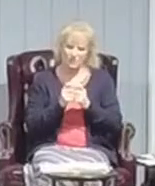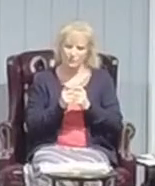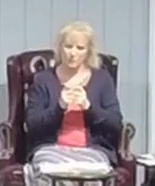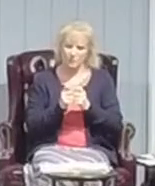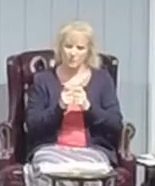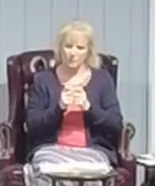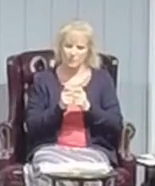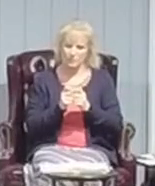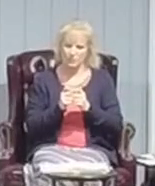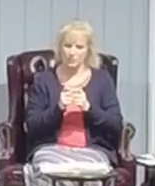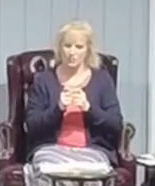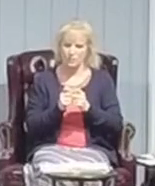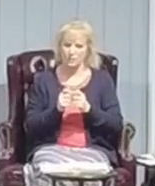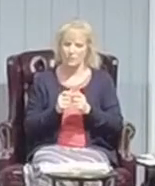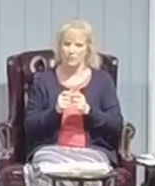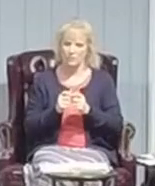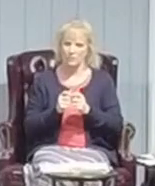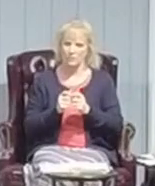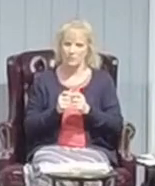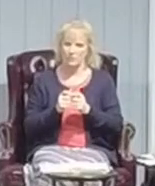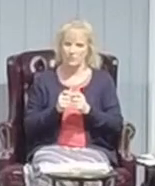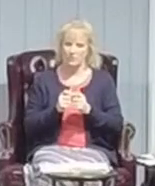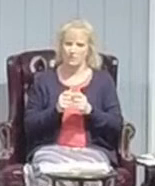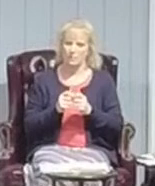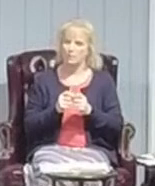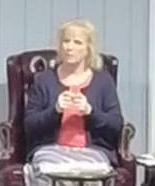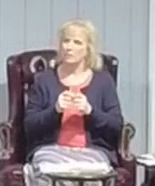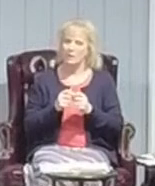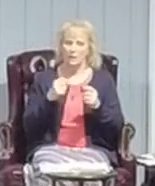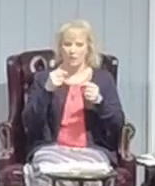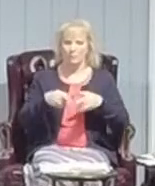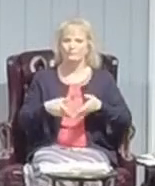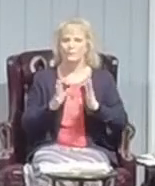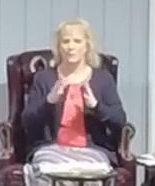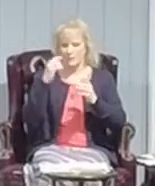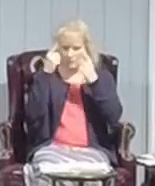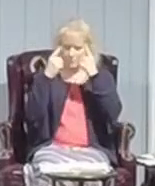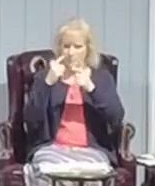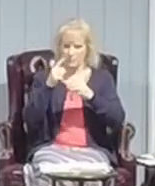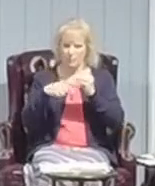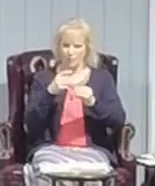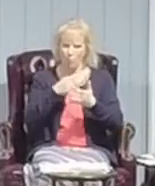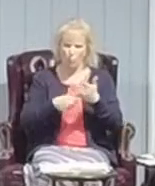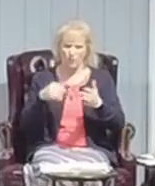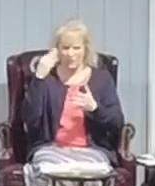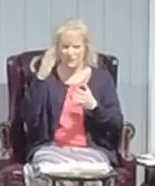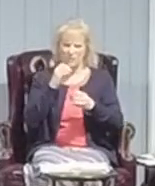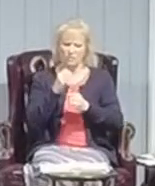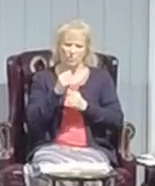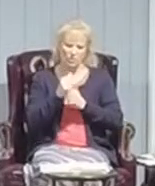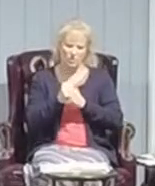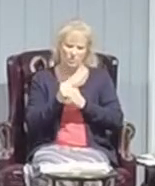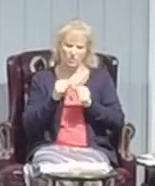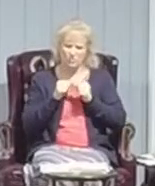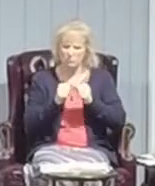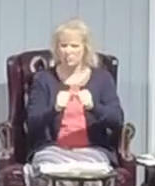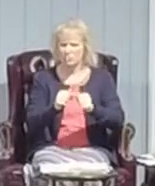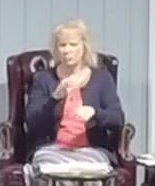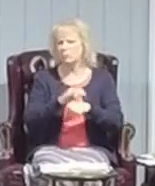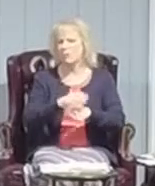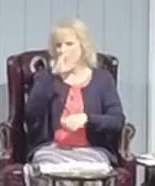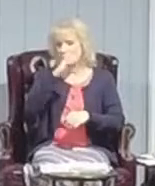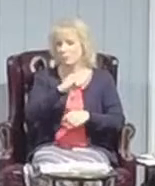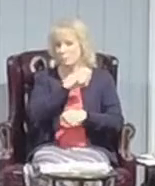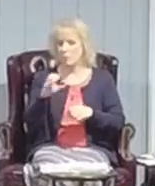a little bit tonight about what did he endure on the cross. There's a lot of ways you could look at this, but let's just